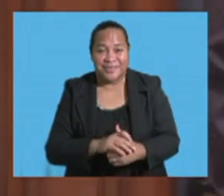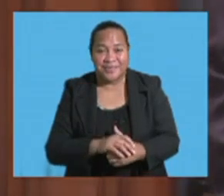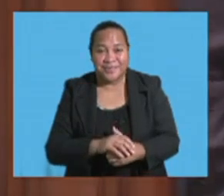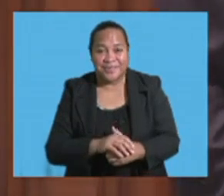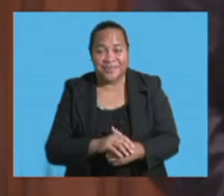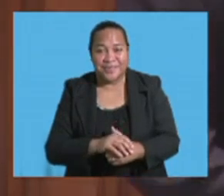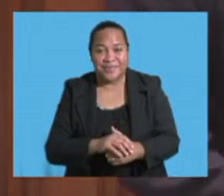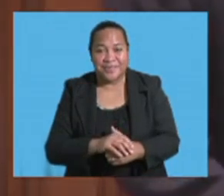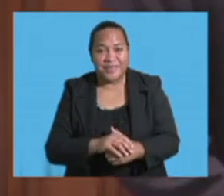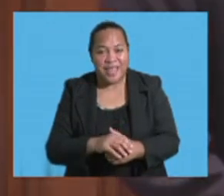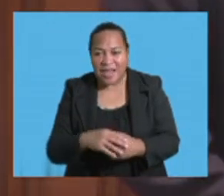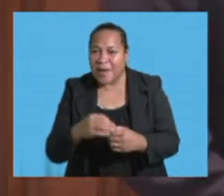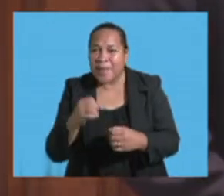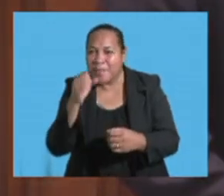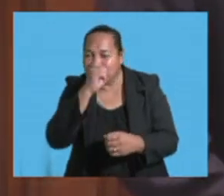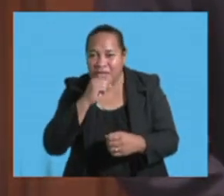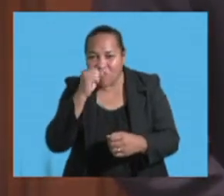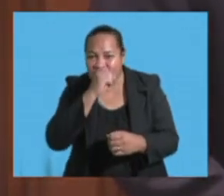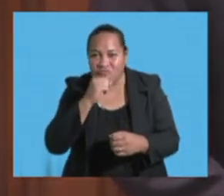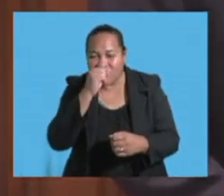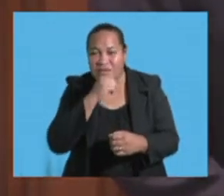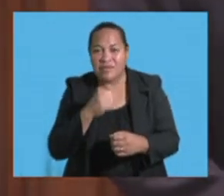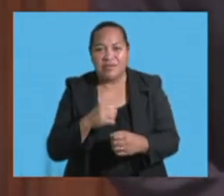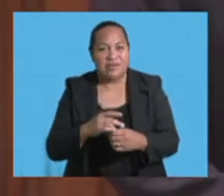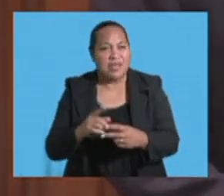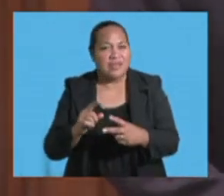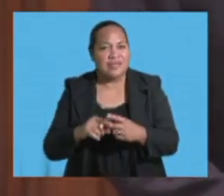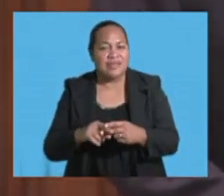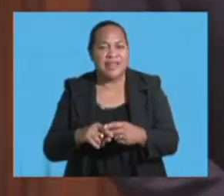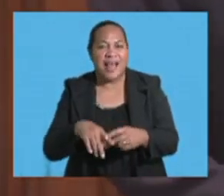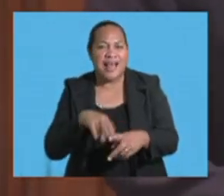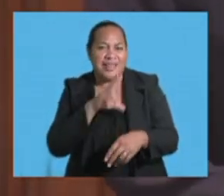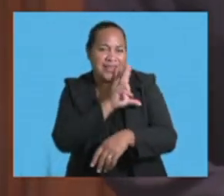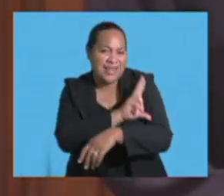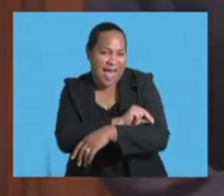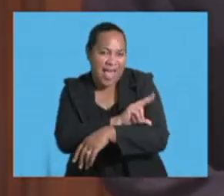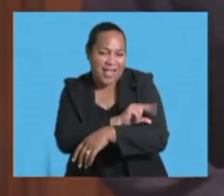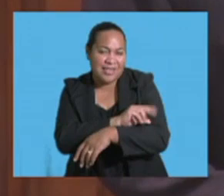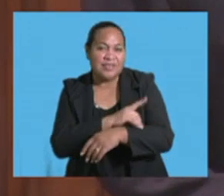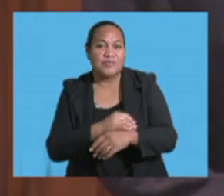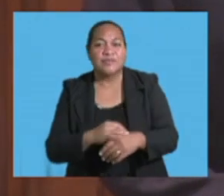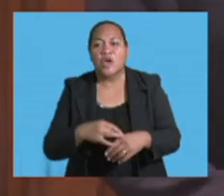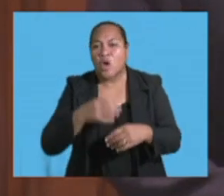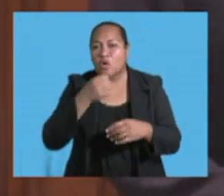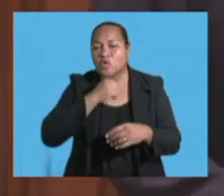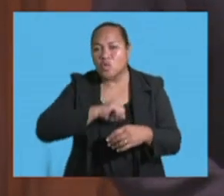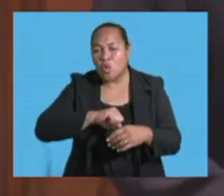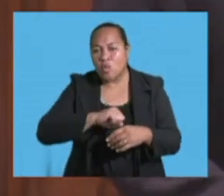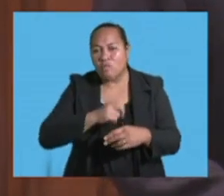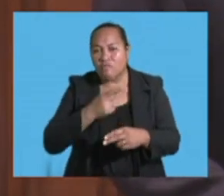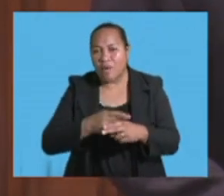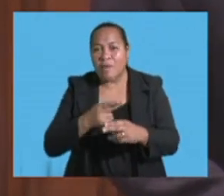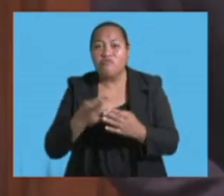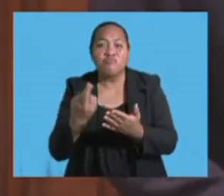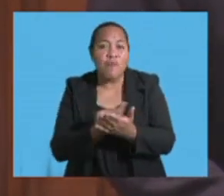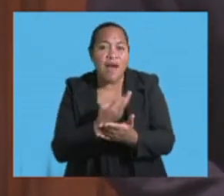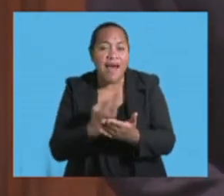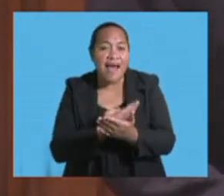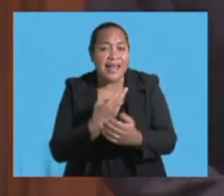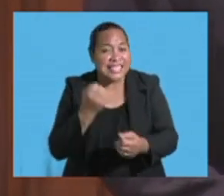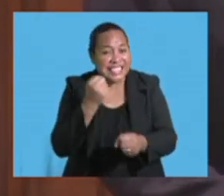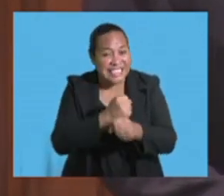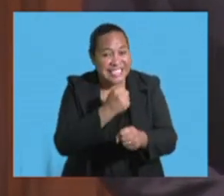piggery, poultry including ducks, goat farming, rice, ginger,